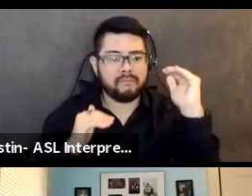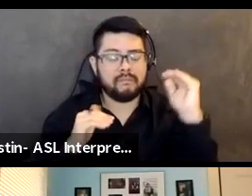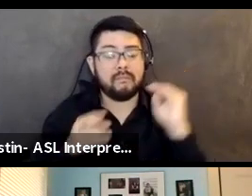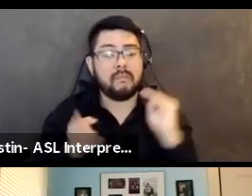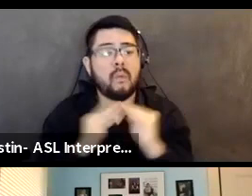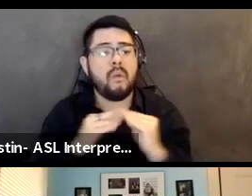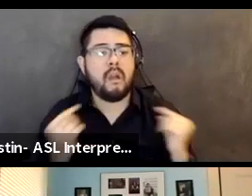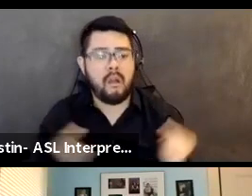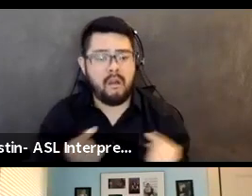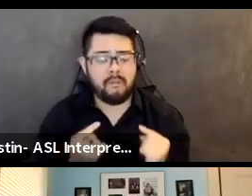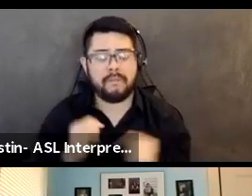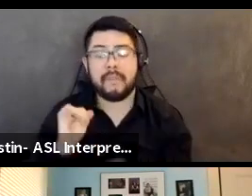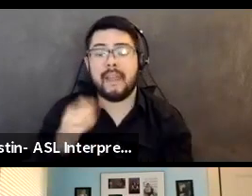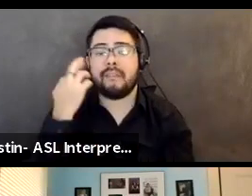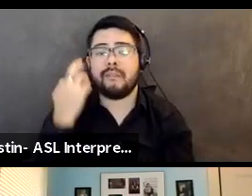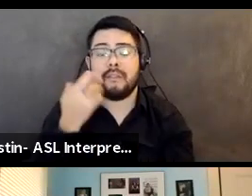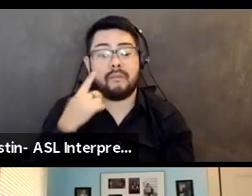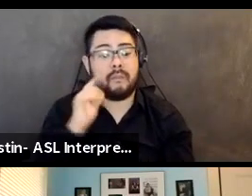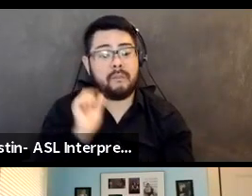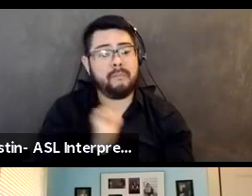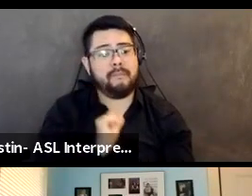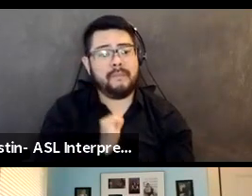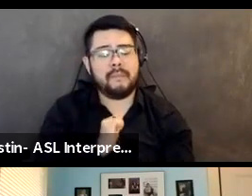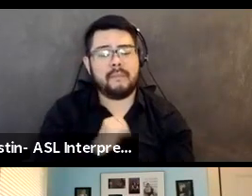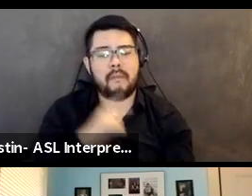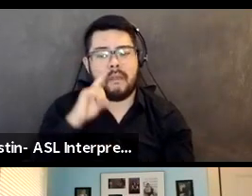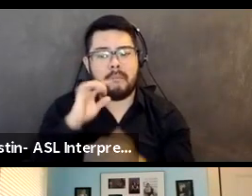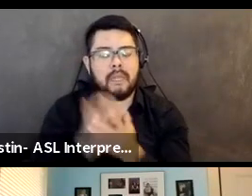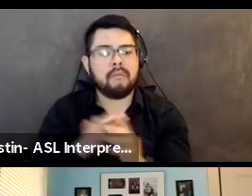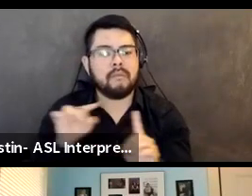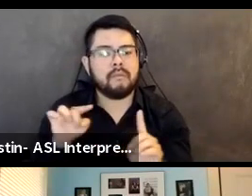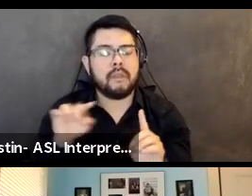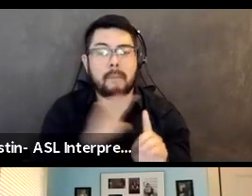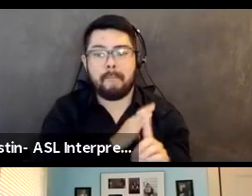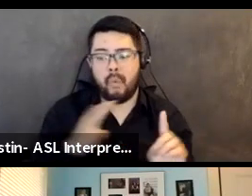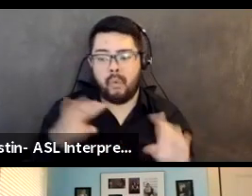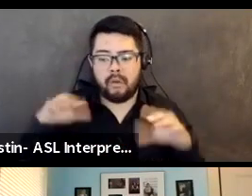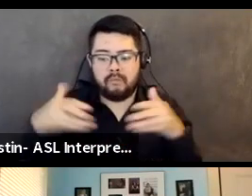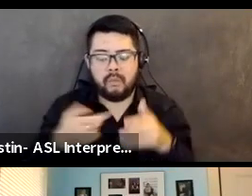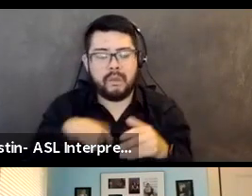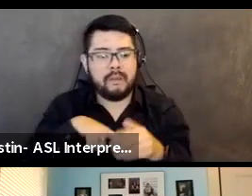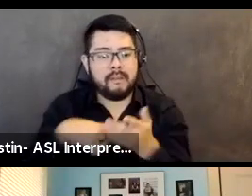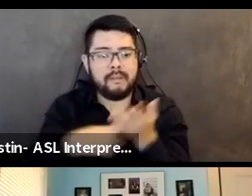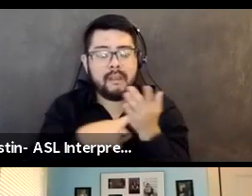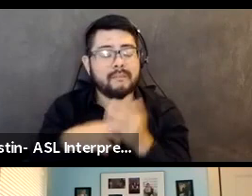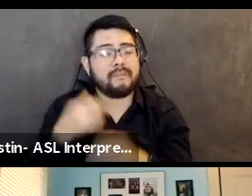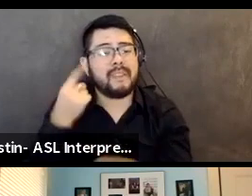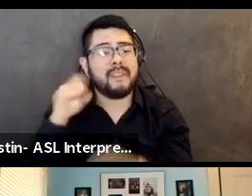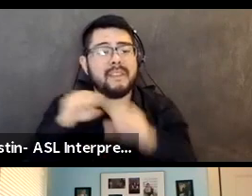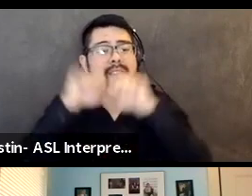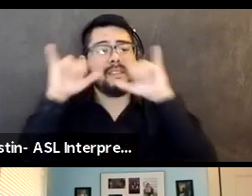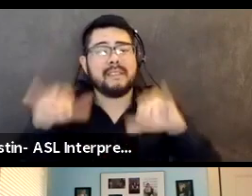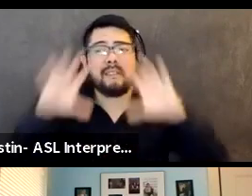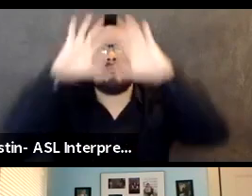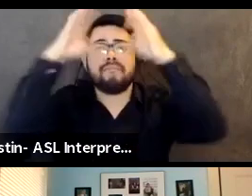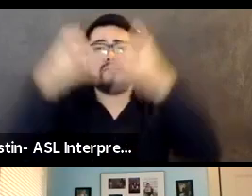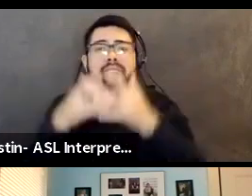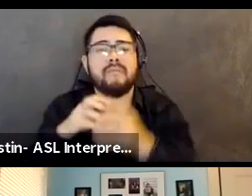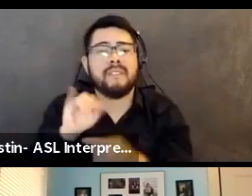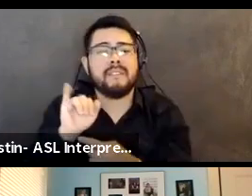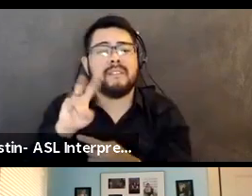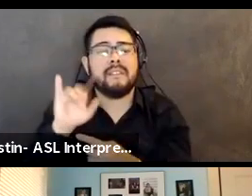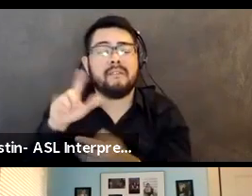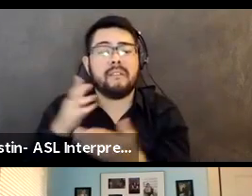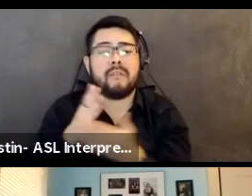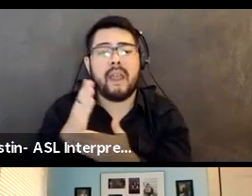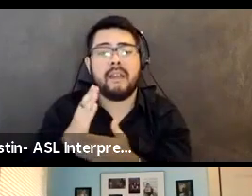to me this is an issue that ultimately it should be decided by the board we cannot solve a system-wide civil rights issue by shirking our responsibilities as